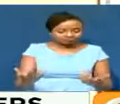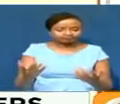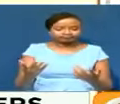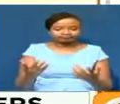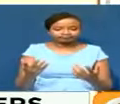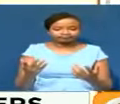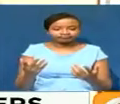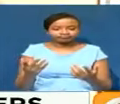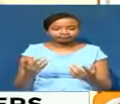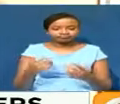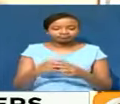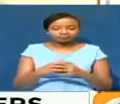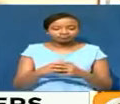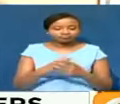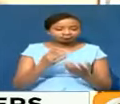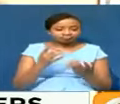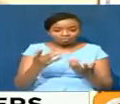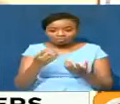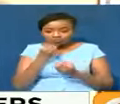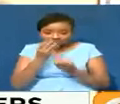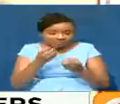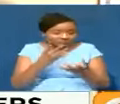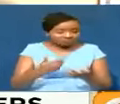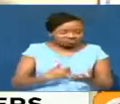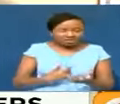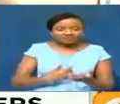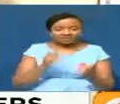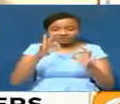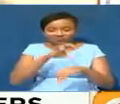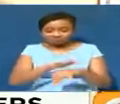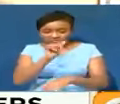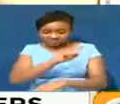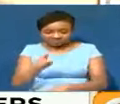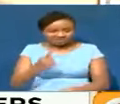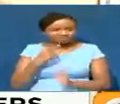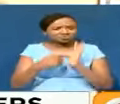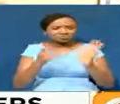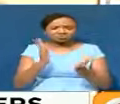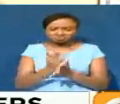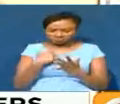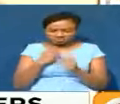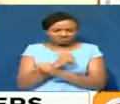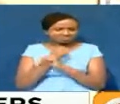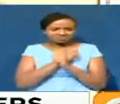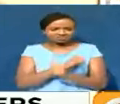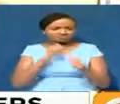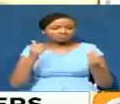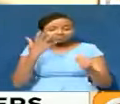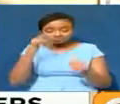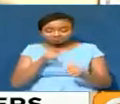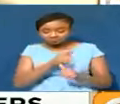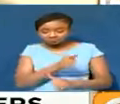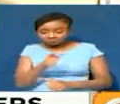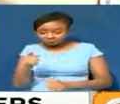information. Be able to relay the correct information that if you got AstraZeneca, it is safe for you, because in terms of efficacy of these